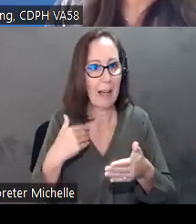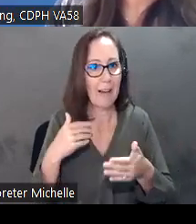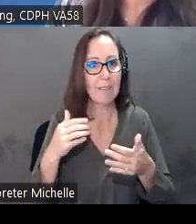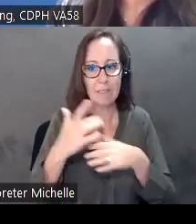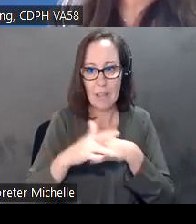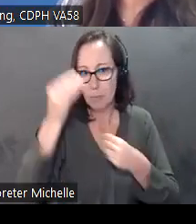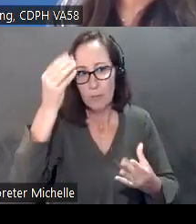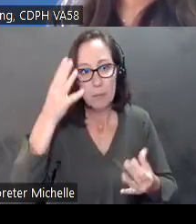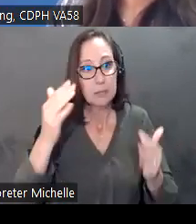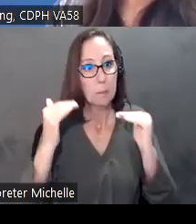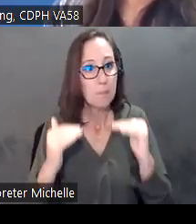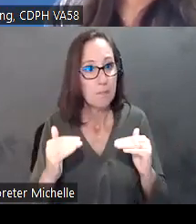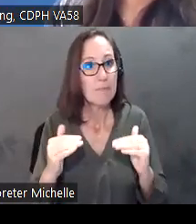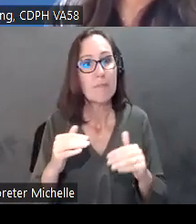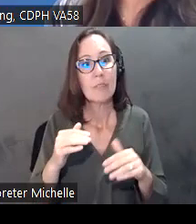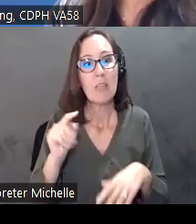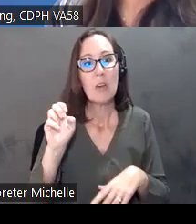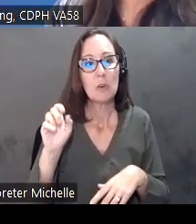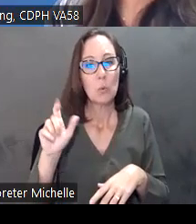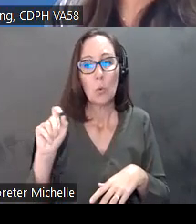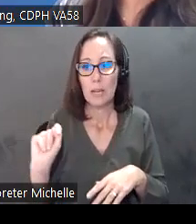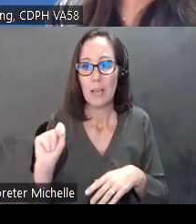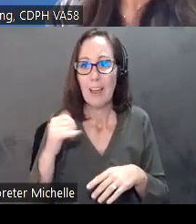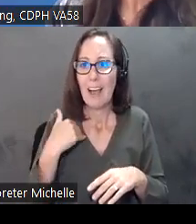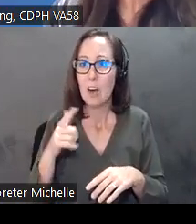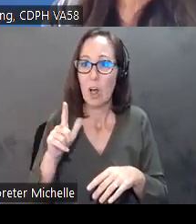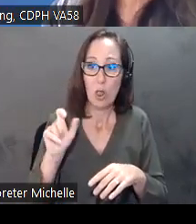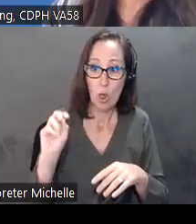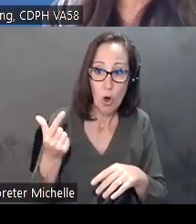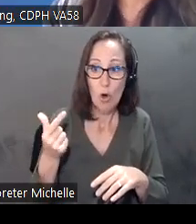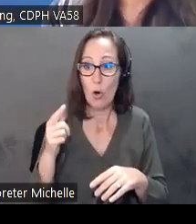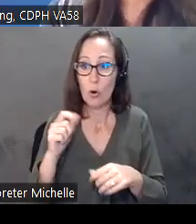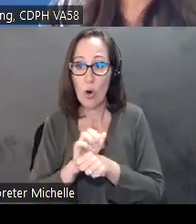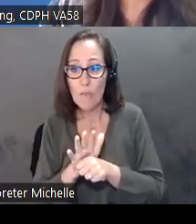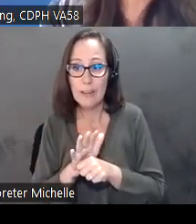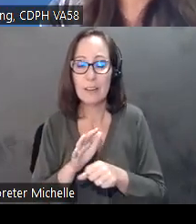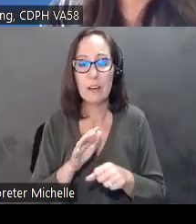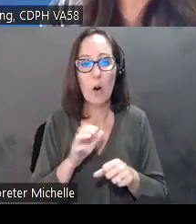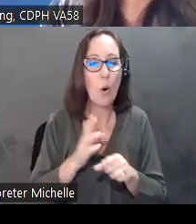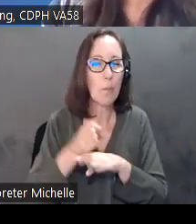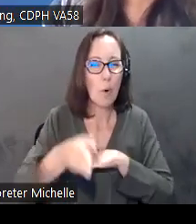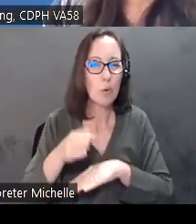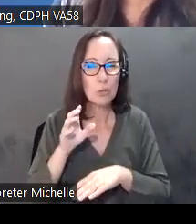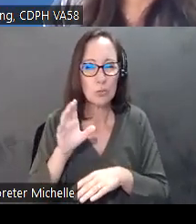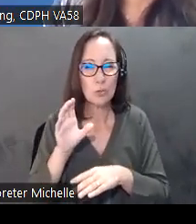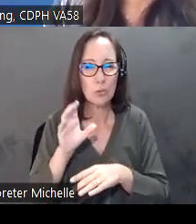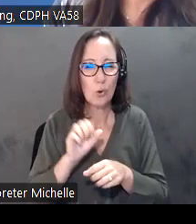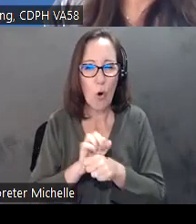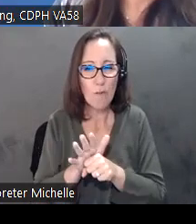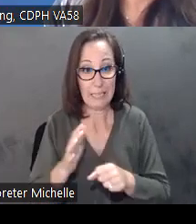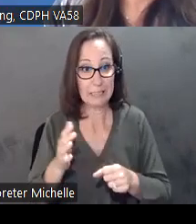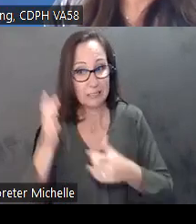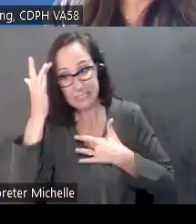information about long COVID and some other post-COVID or long COVID conditions, as